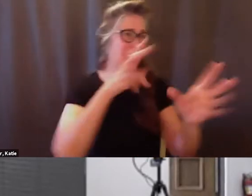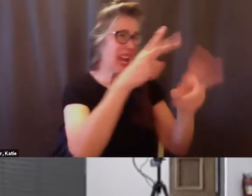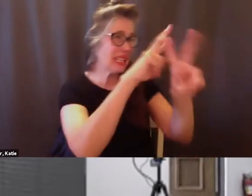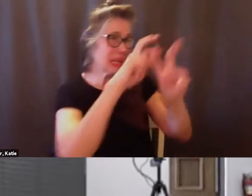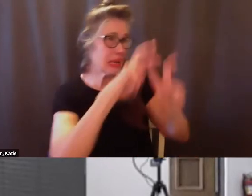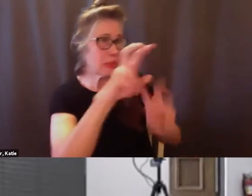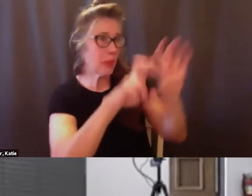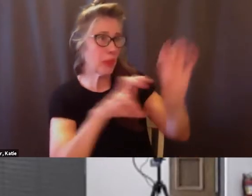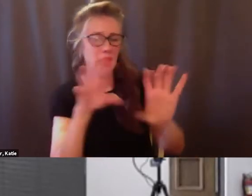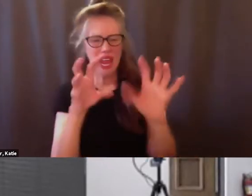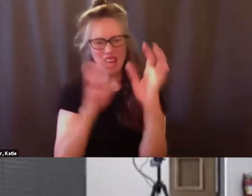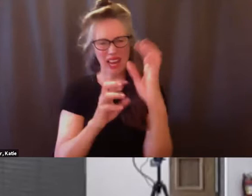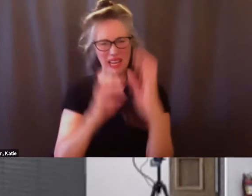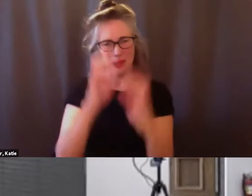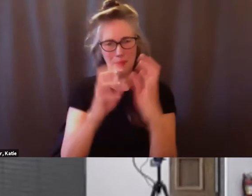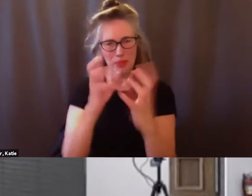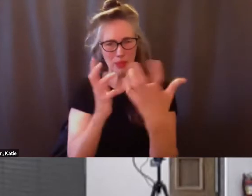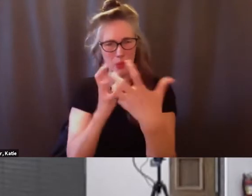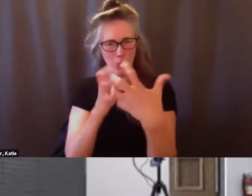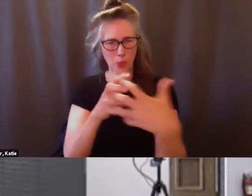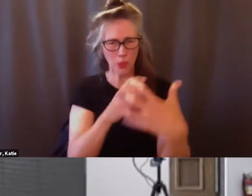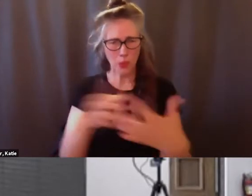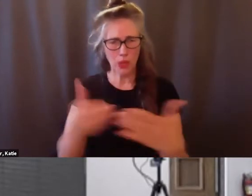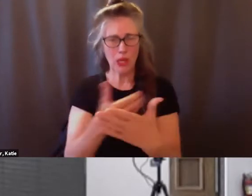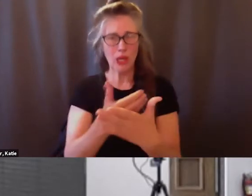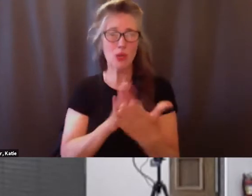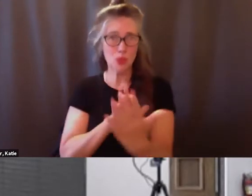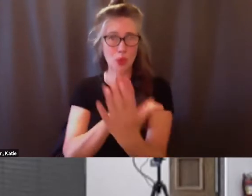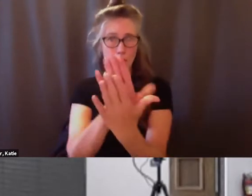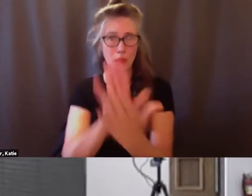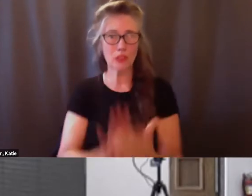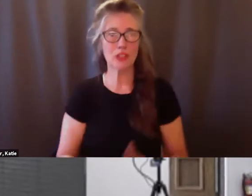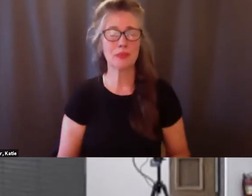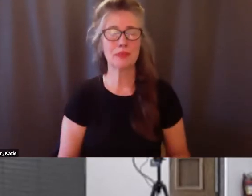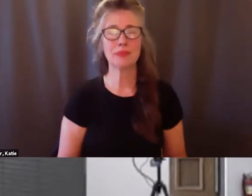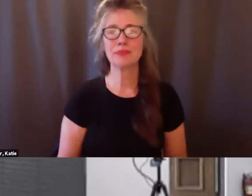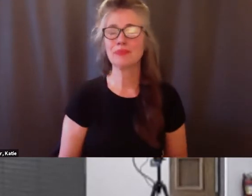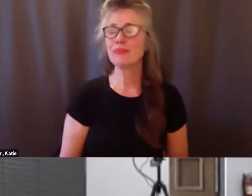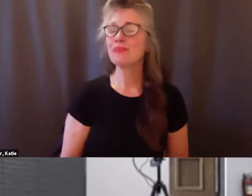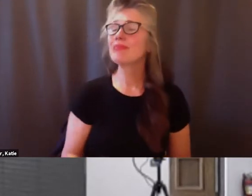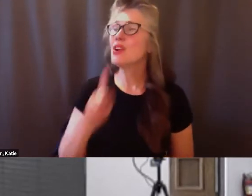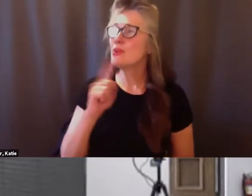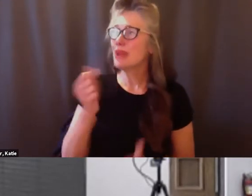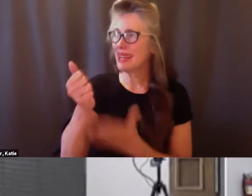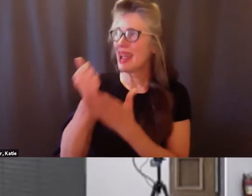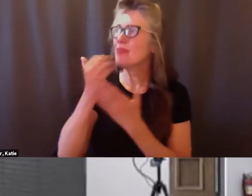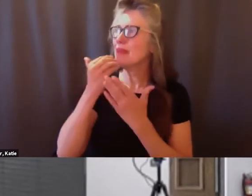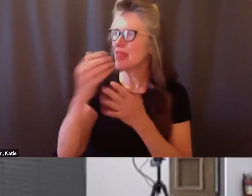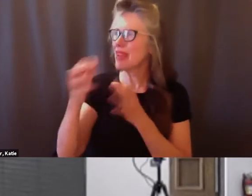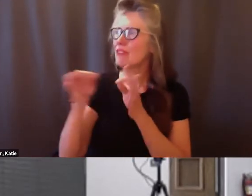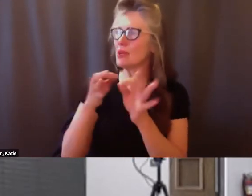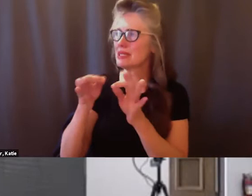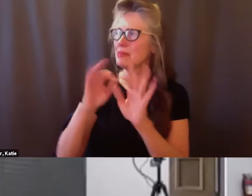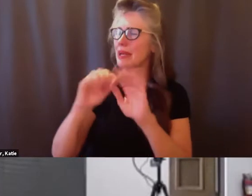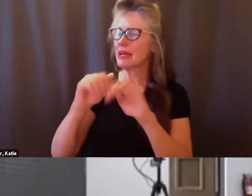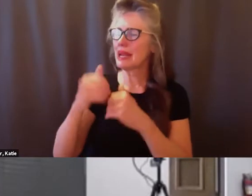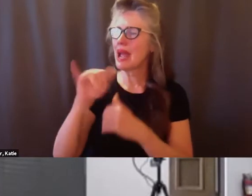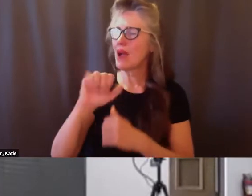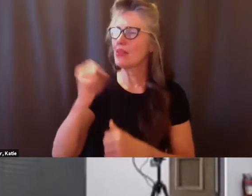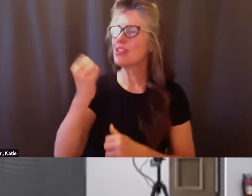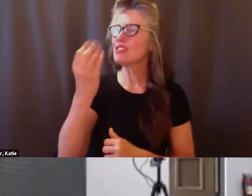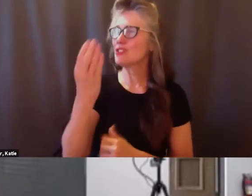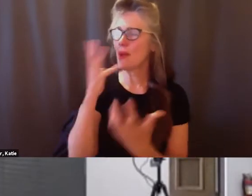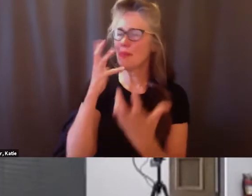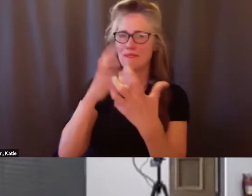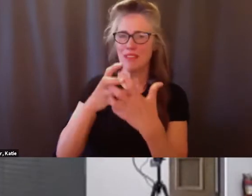we also have our team here from Ed Services as well. Very helpful. Thank you so much for reiterating how this job fits into